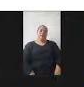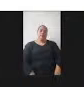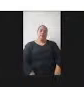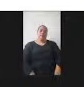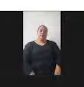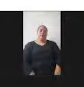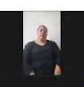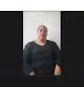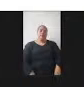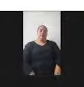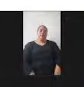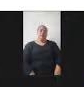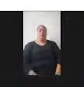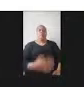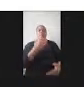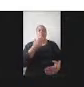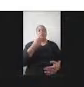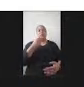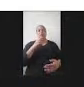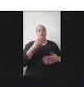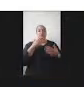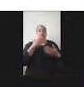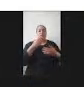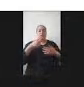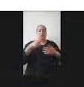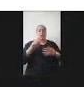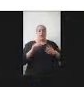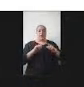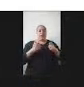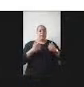Thank you, HUD. Good afternoon, Chair and committee members.